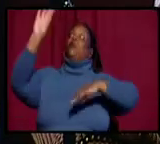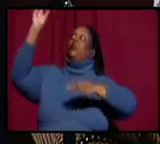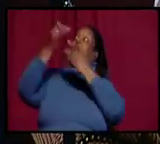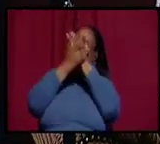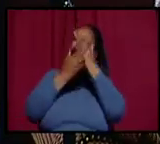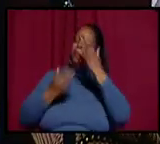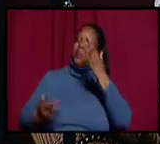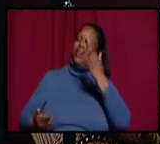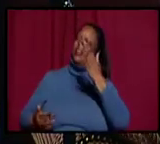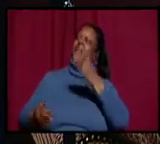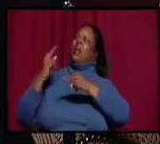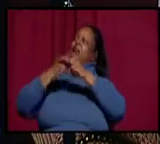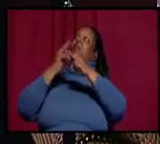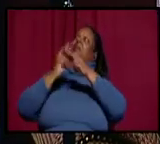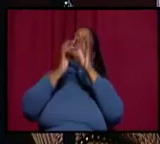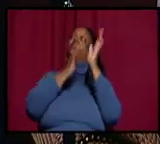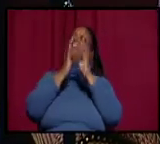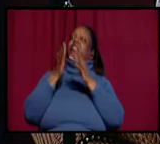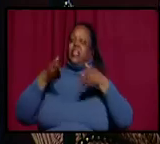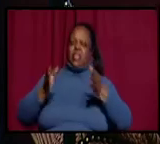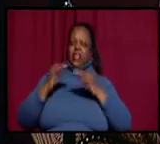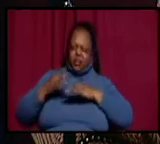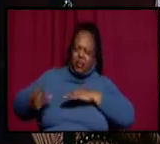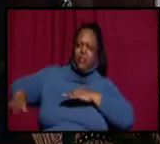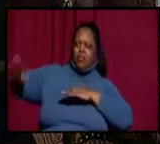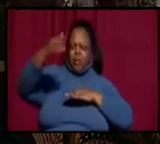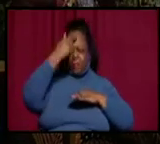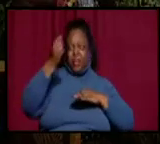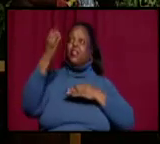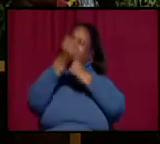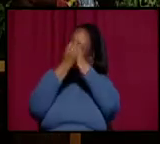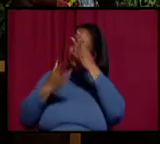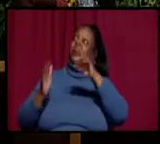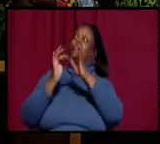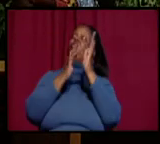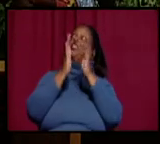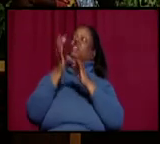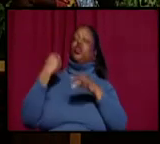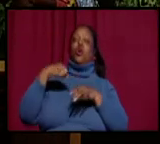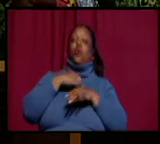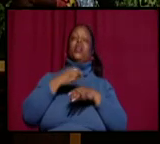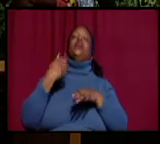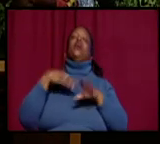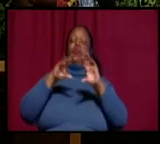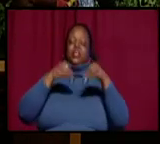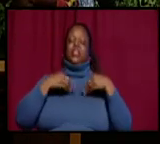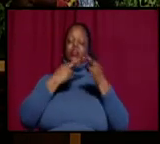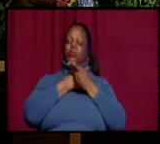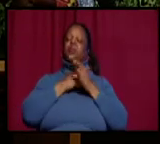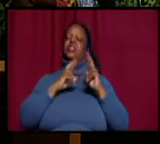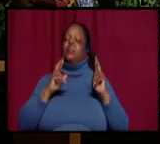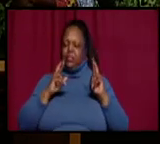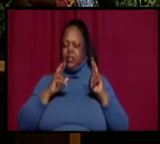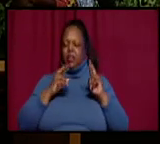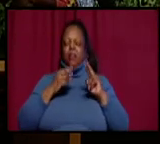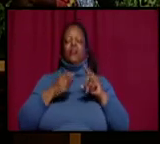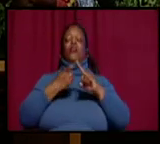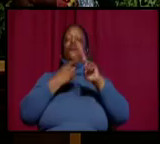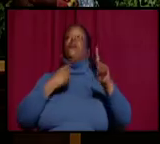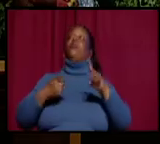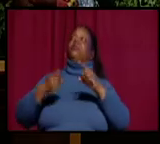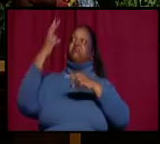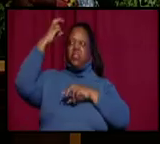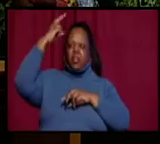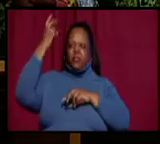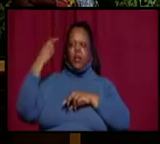blood cover now in the name of Jesus. For it's through the blood of Jesus that we are redeemed out of the hand of the devil. It's through the